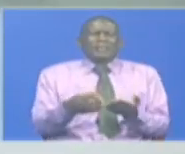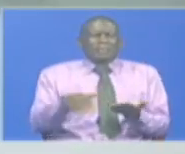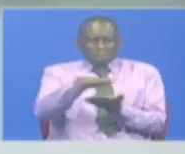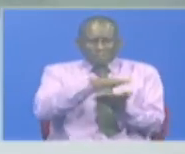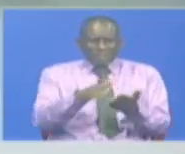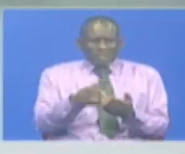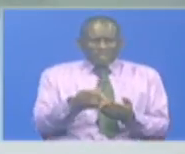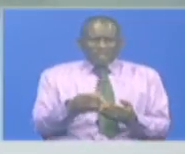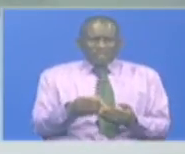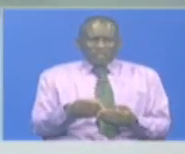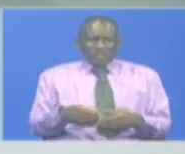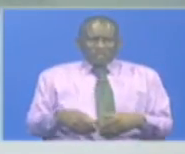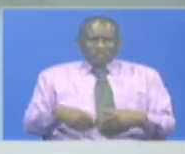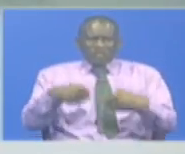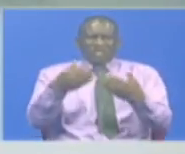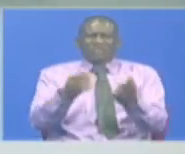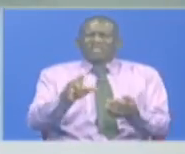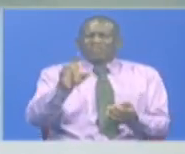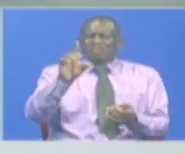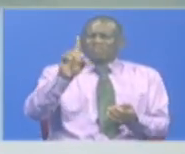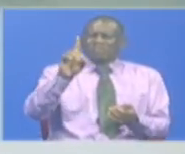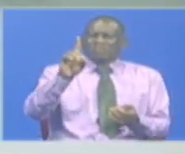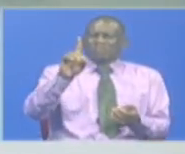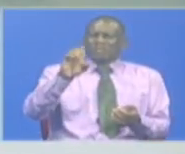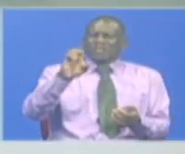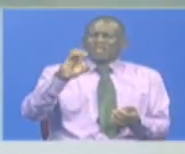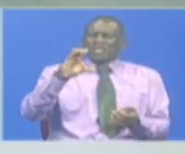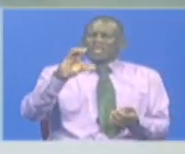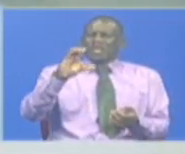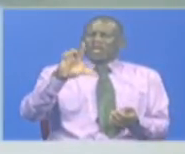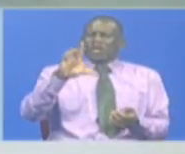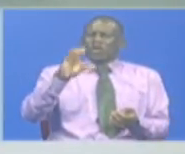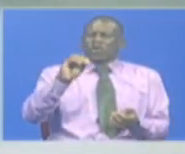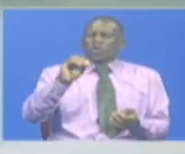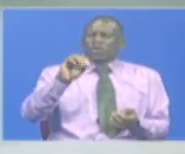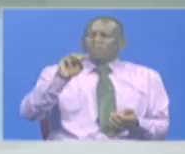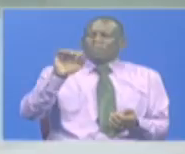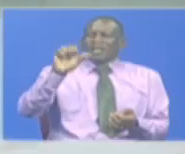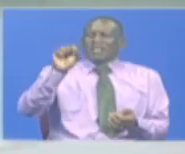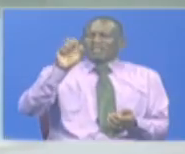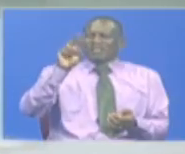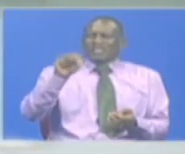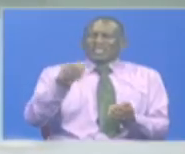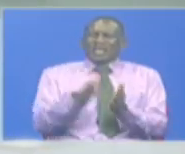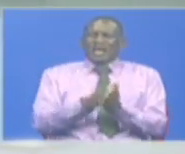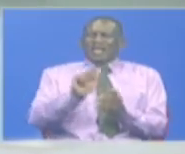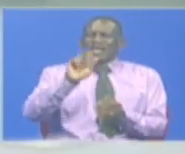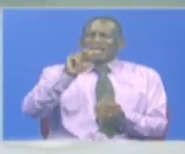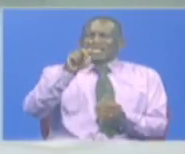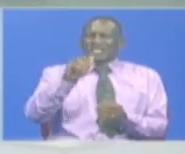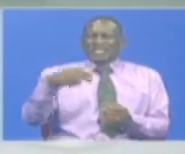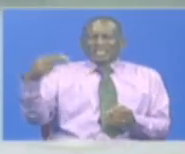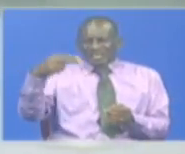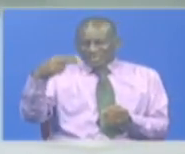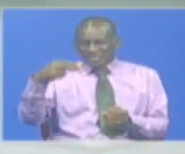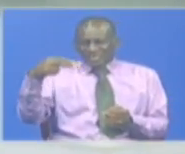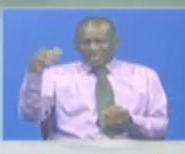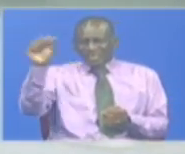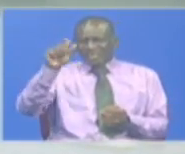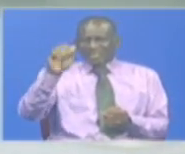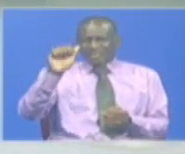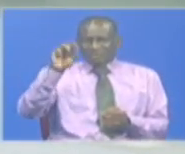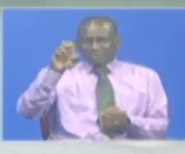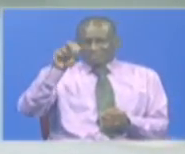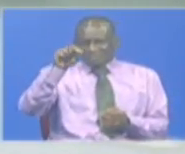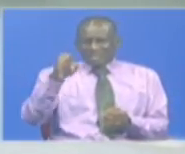them with like azithromycin and antihistamine, that is either cetirizine, paracetamol, and